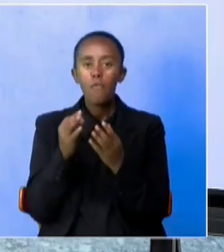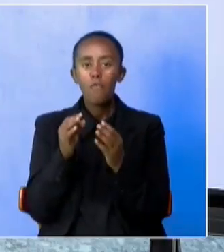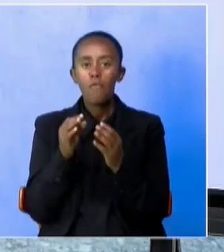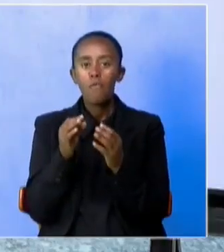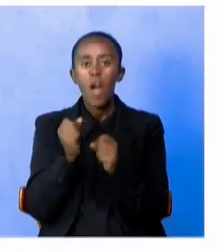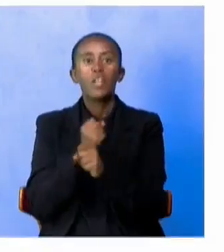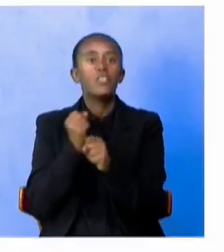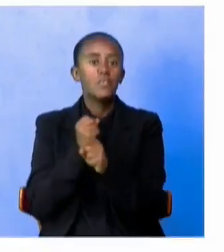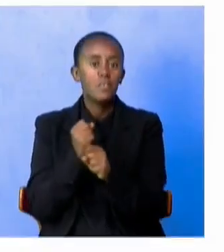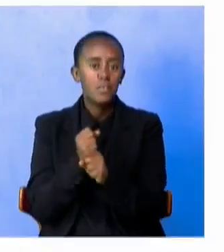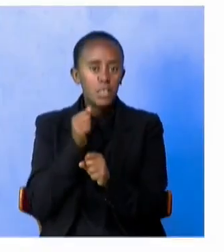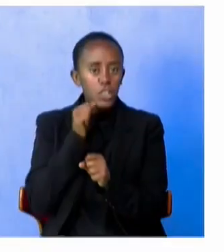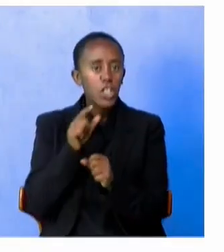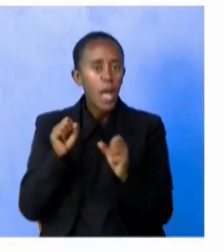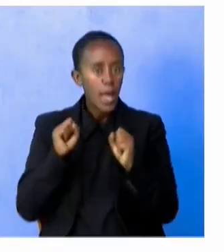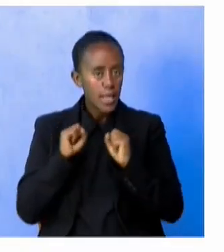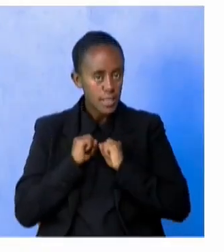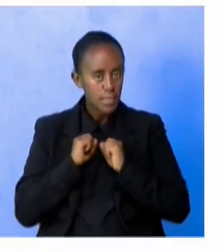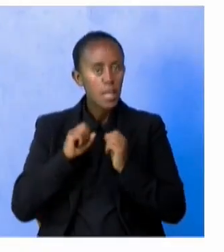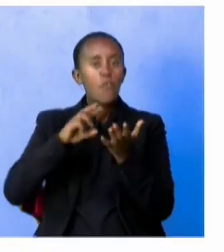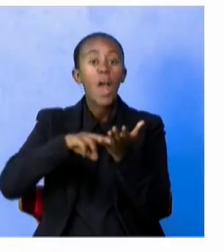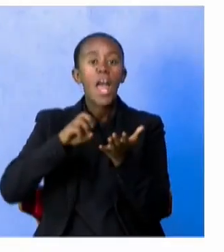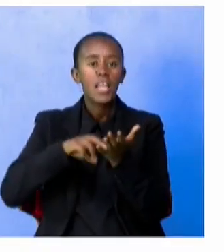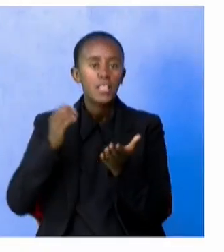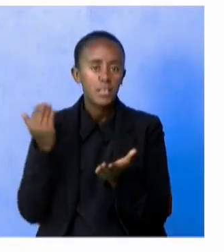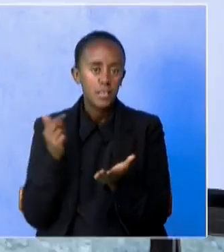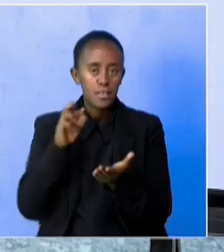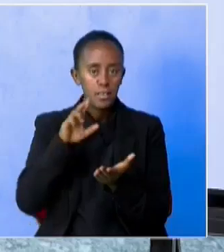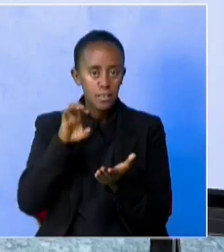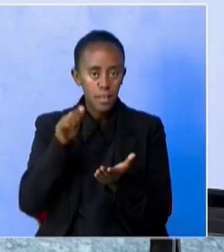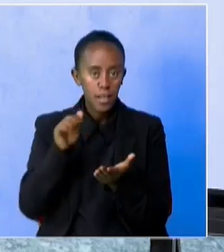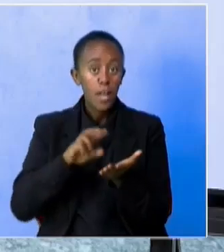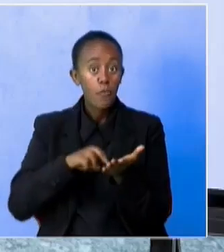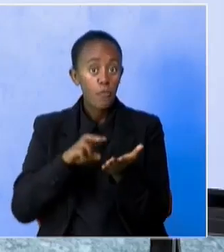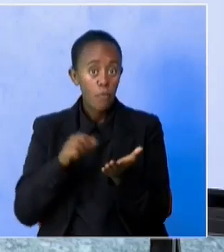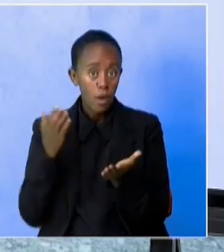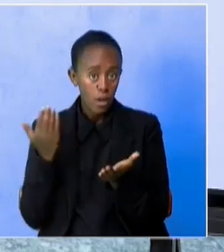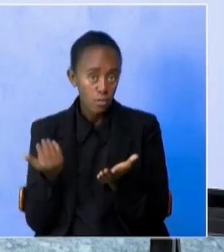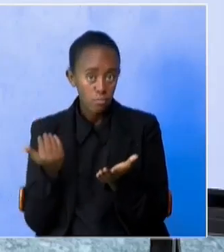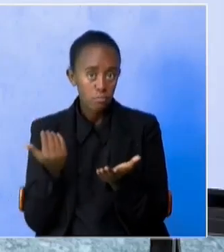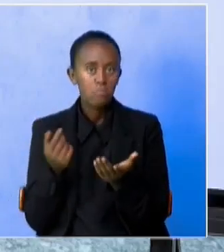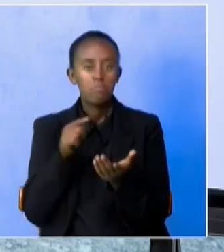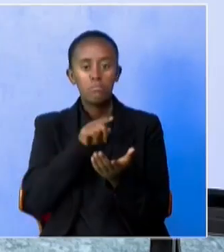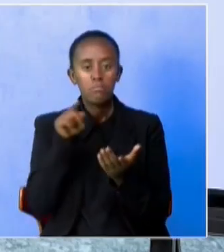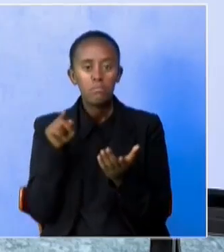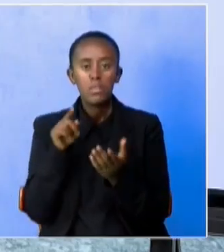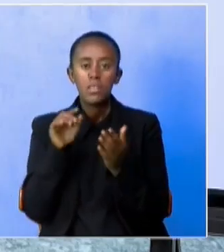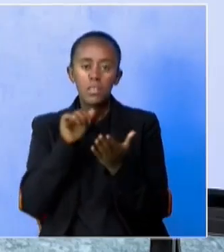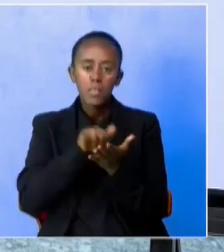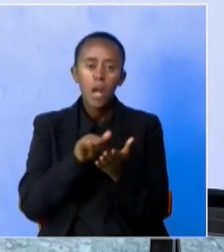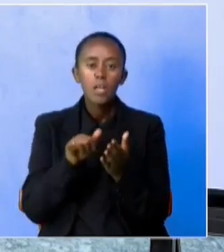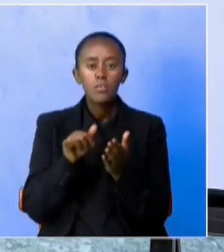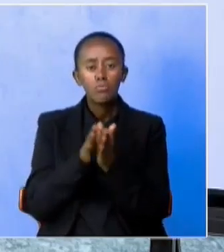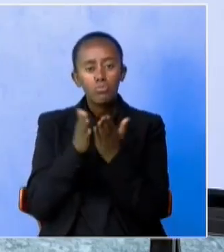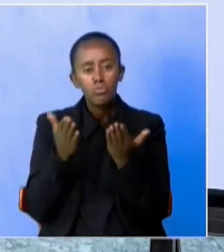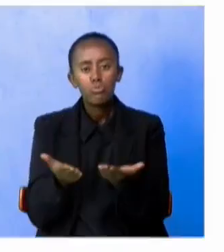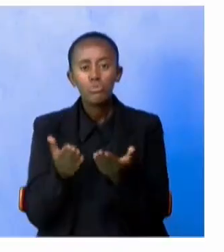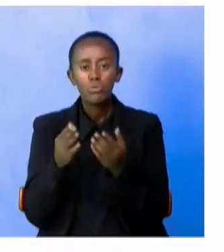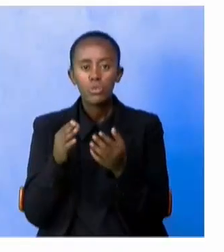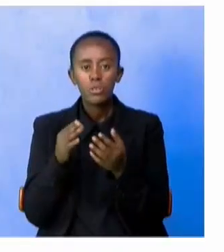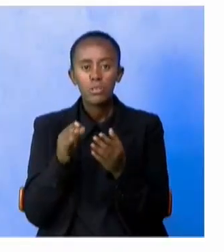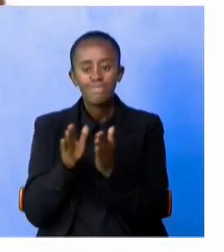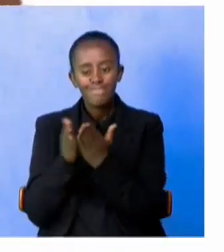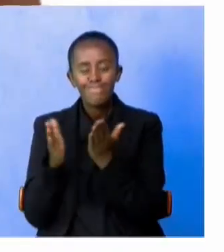read that book series many times. Again, we have what? A repetition of